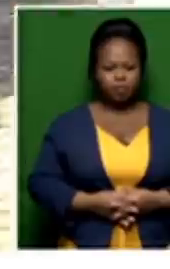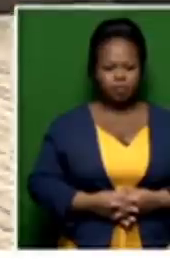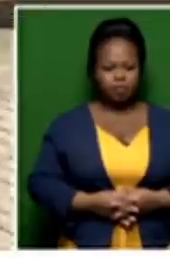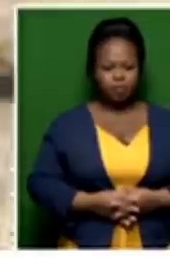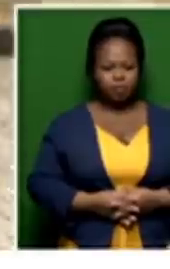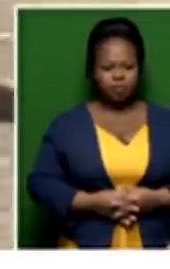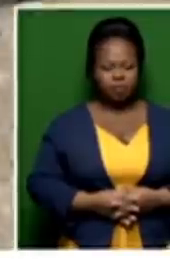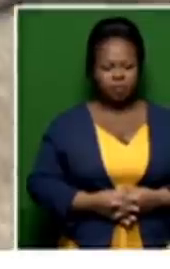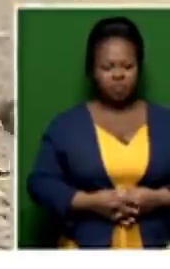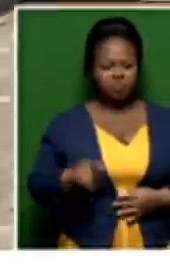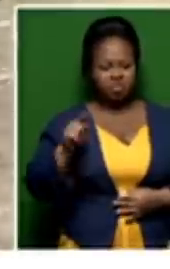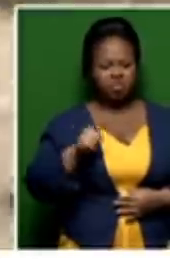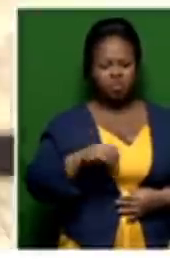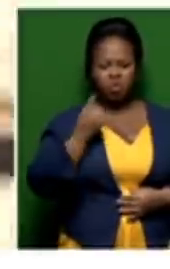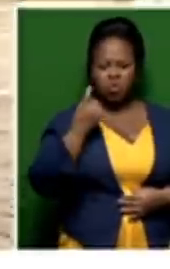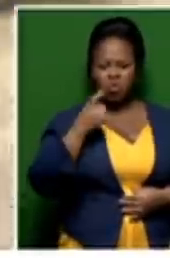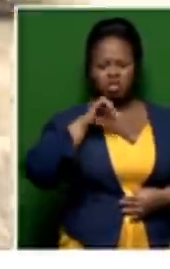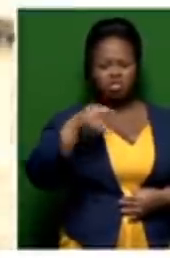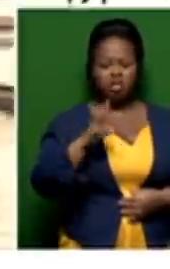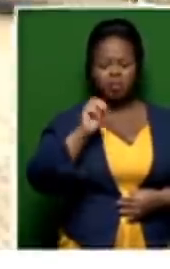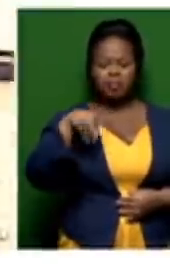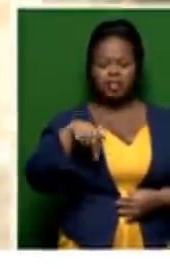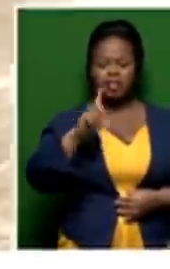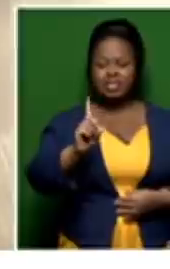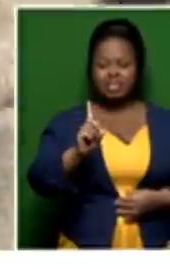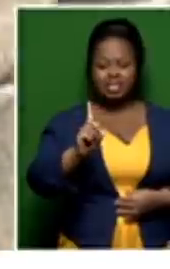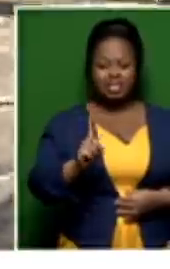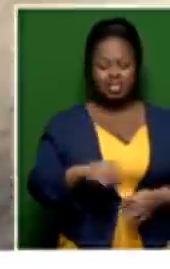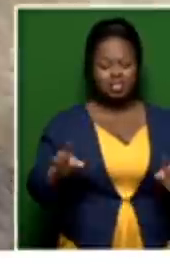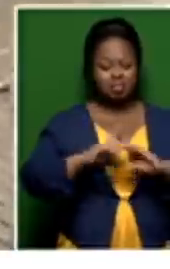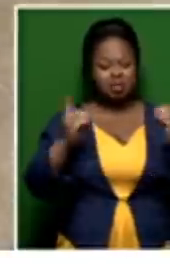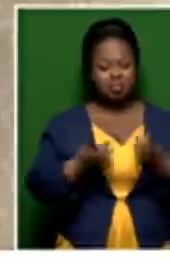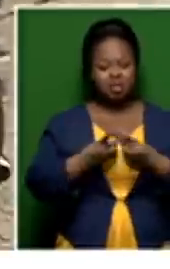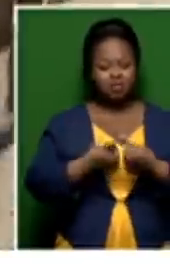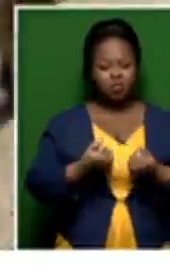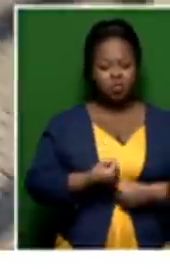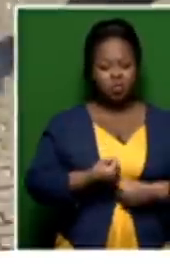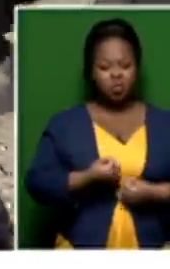by what is just one JMPD, Johannesburg Metro Police Department truck.